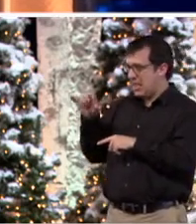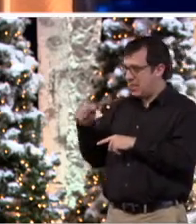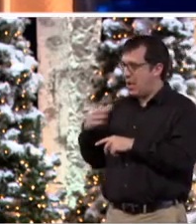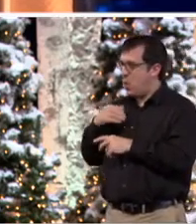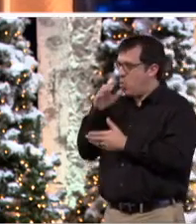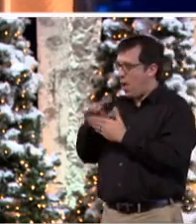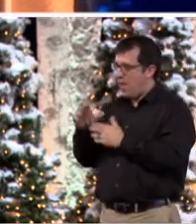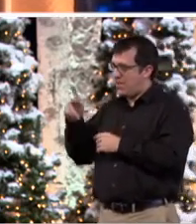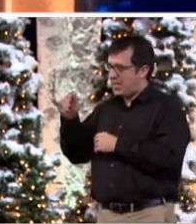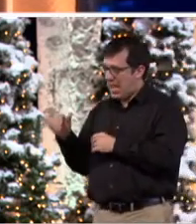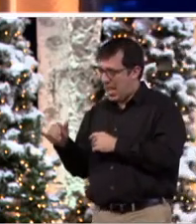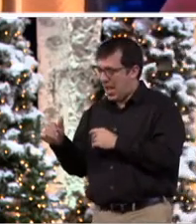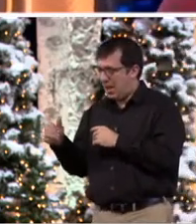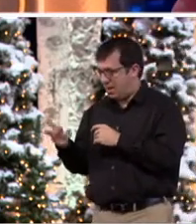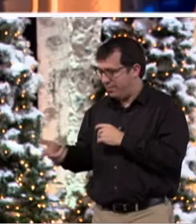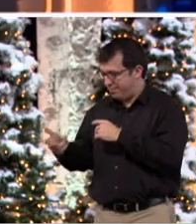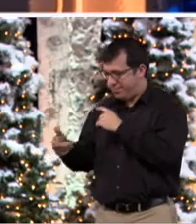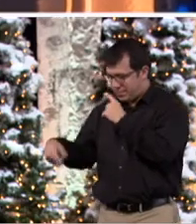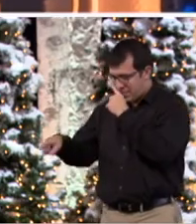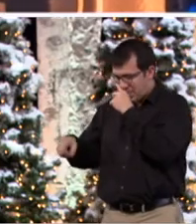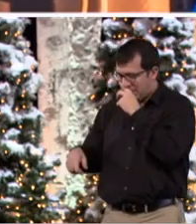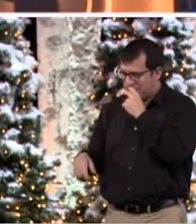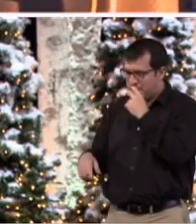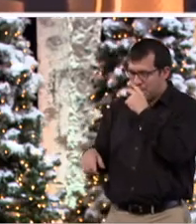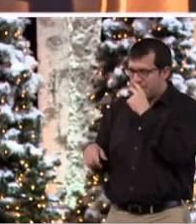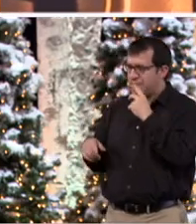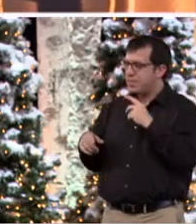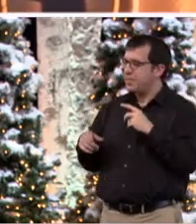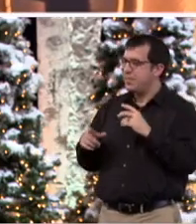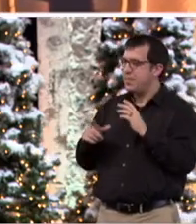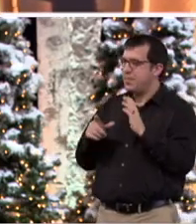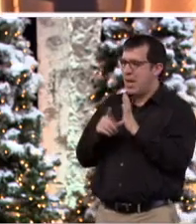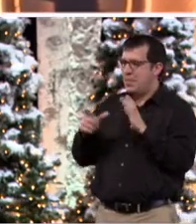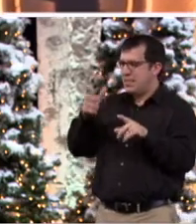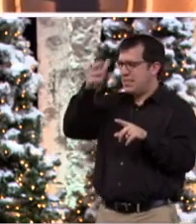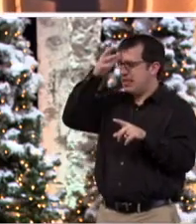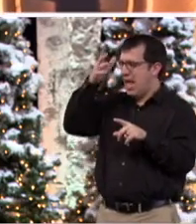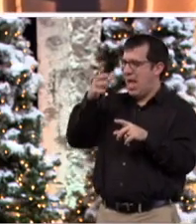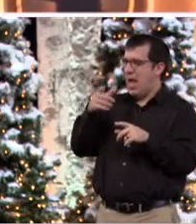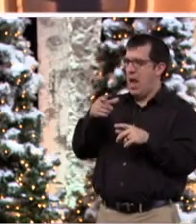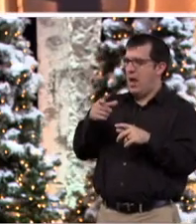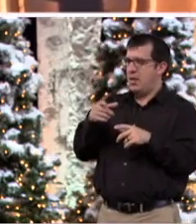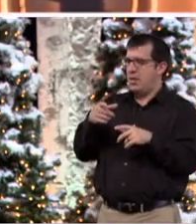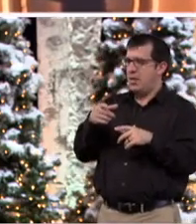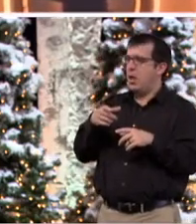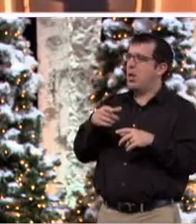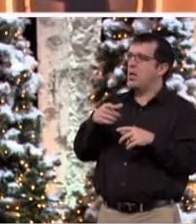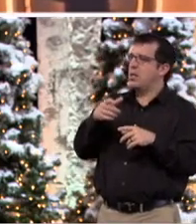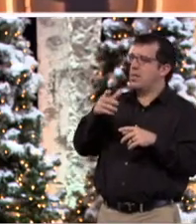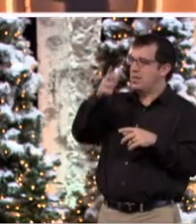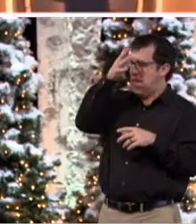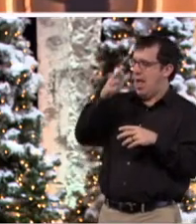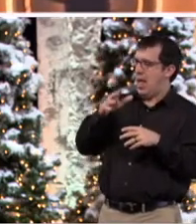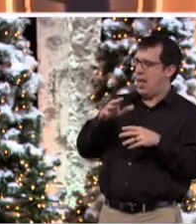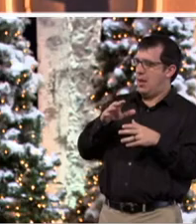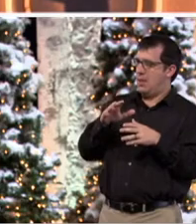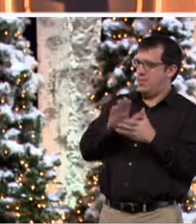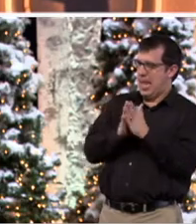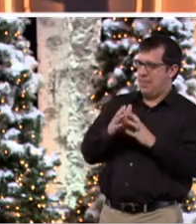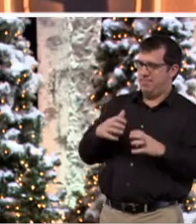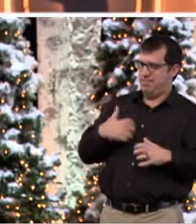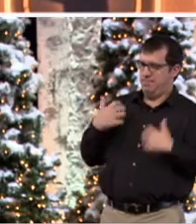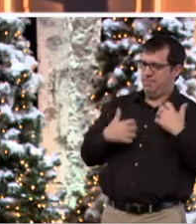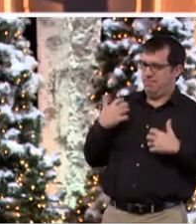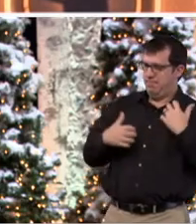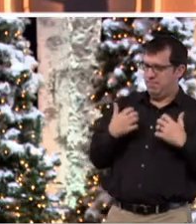Kay. Then all of a sudden, my dad became very agitated. He'd lost a ton of weight, very, very thin, kind of like